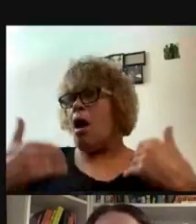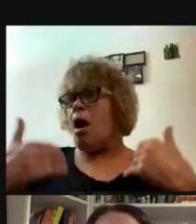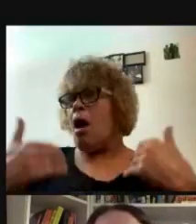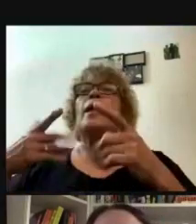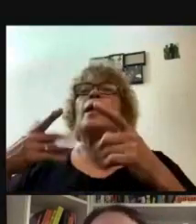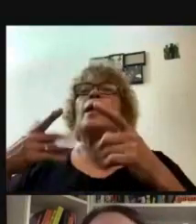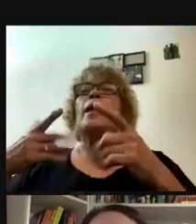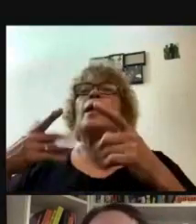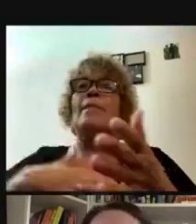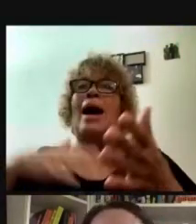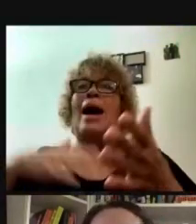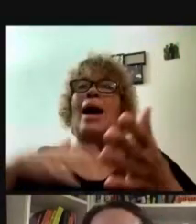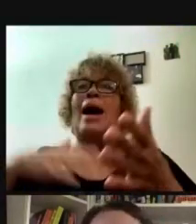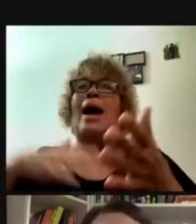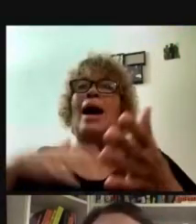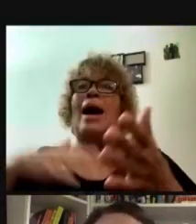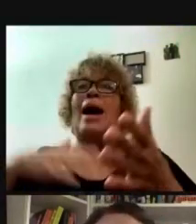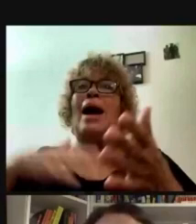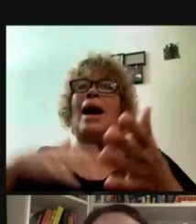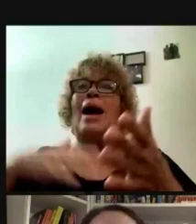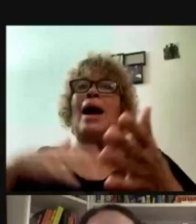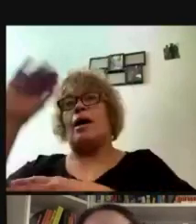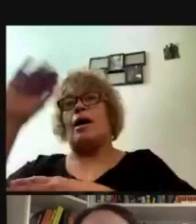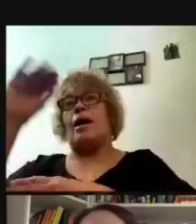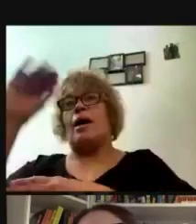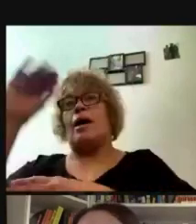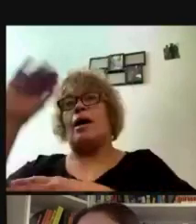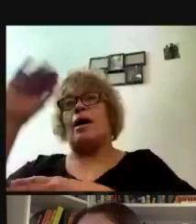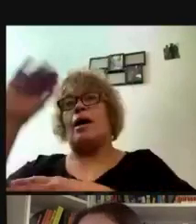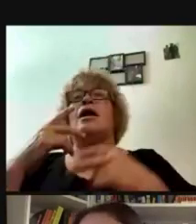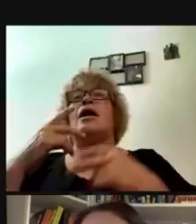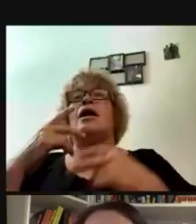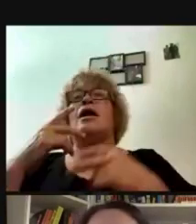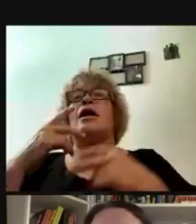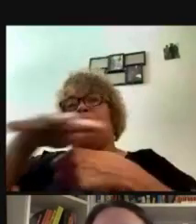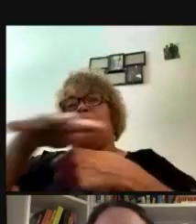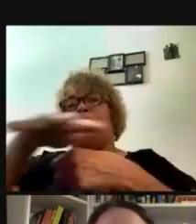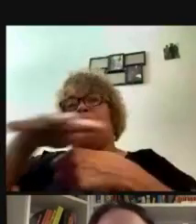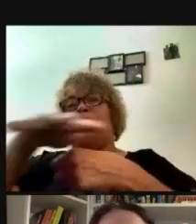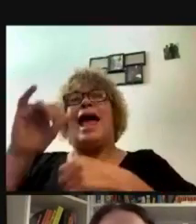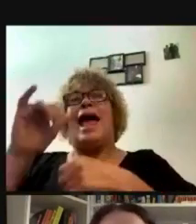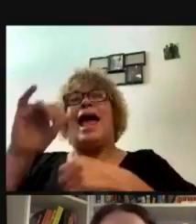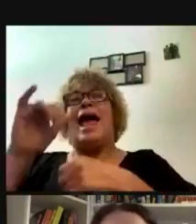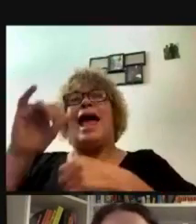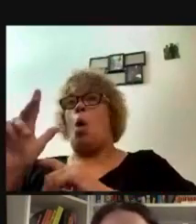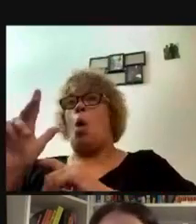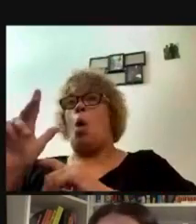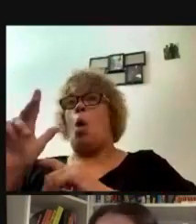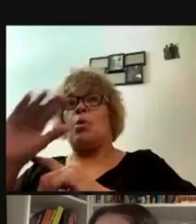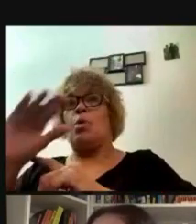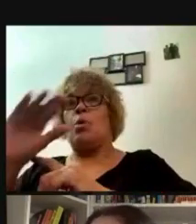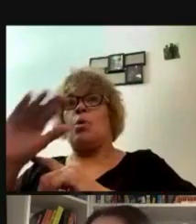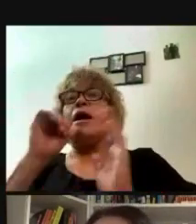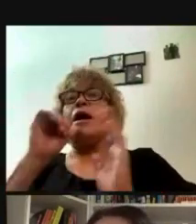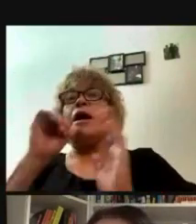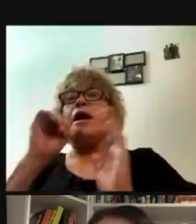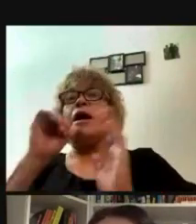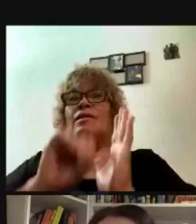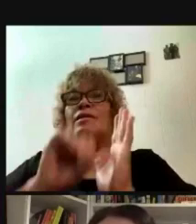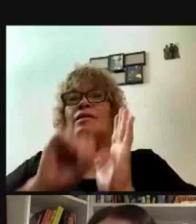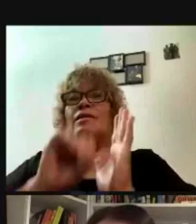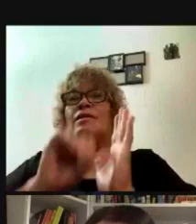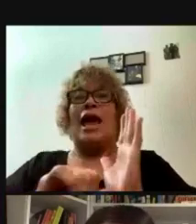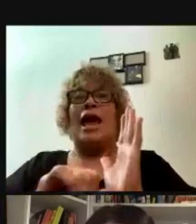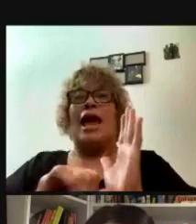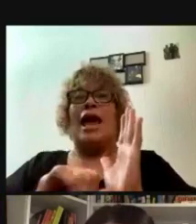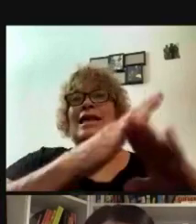my study made up 21% of admissions to Pacific Colony and 23% of sterilization requests. And this was during a